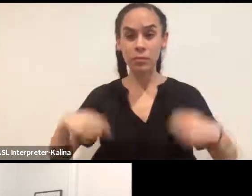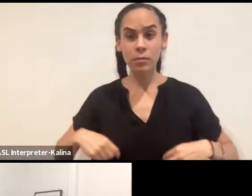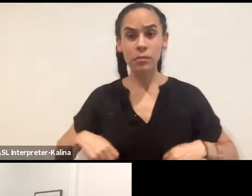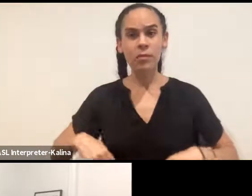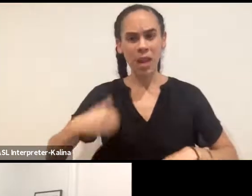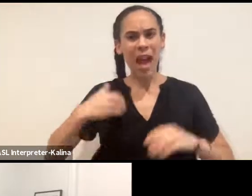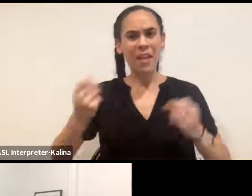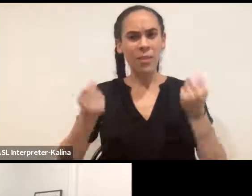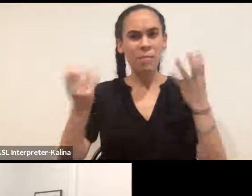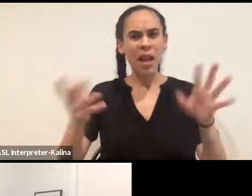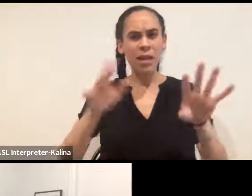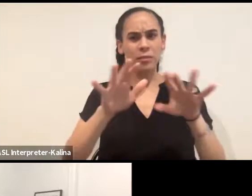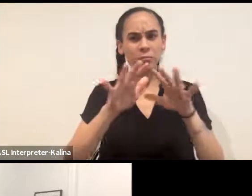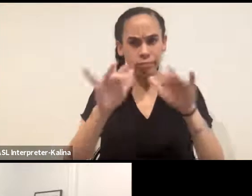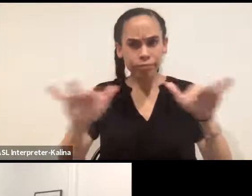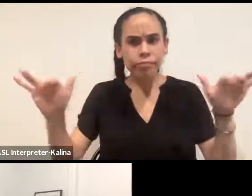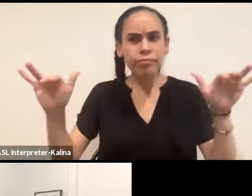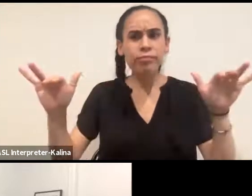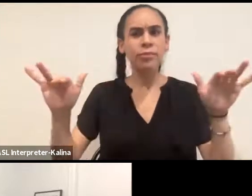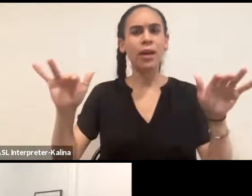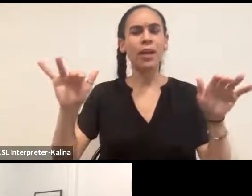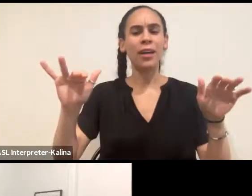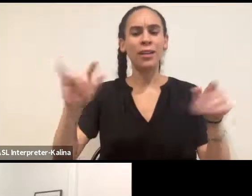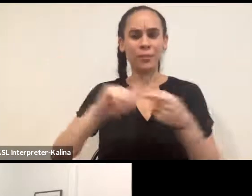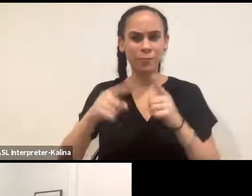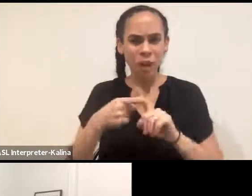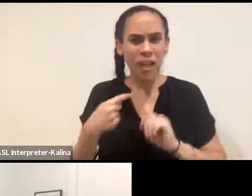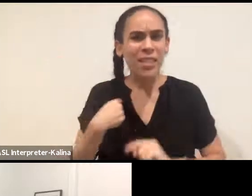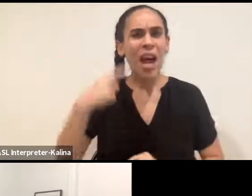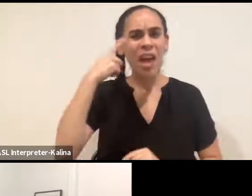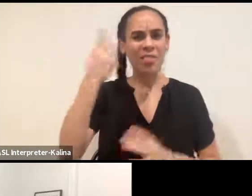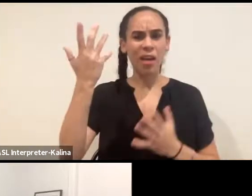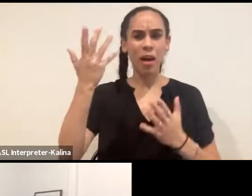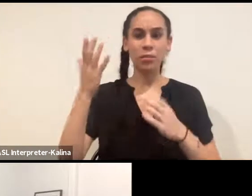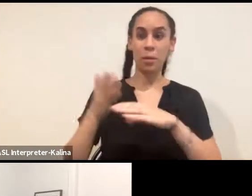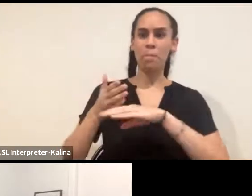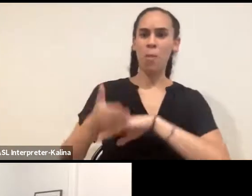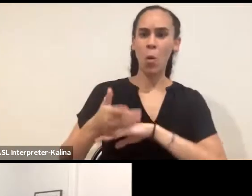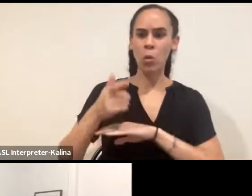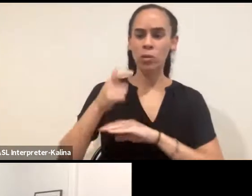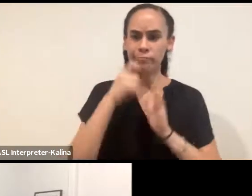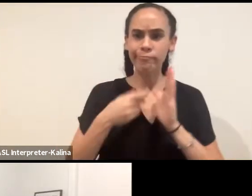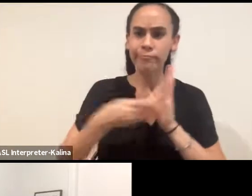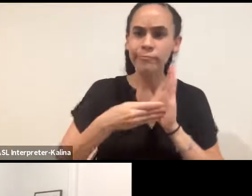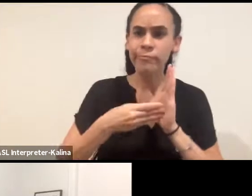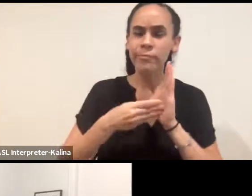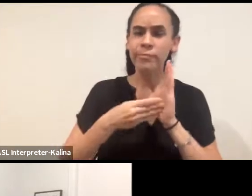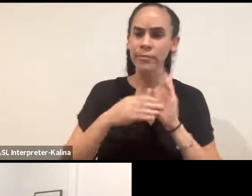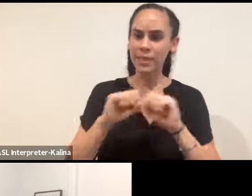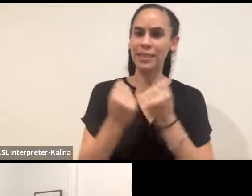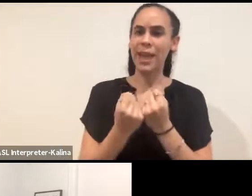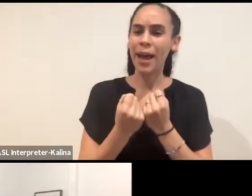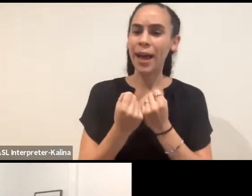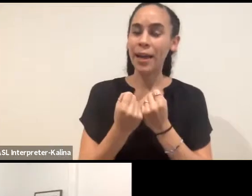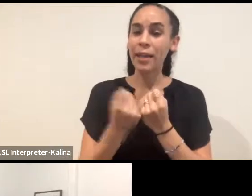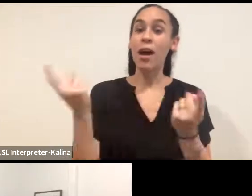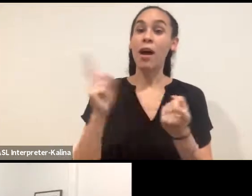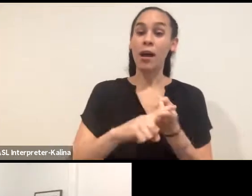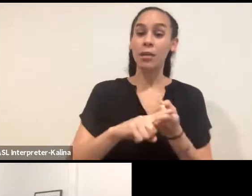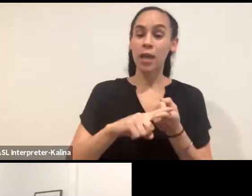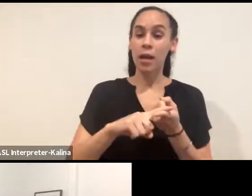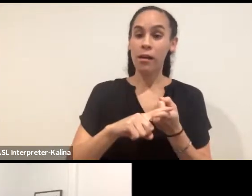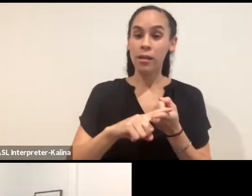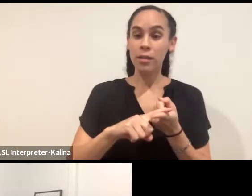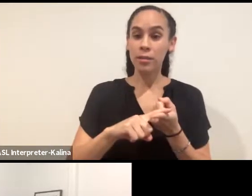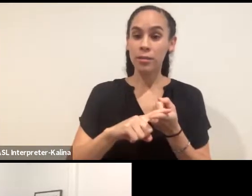still thought that we were in the post-racial society. And it wasn't until I came across